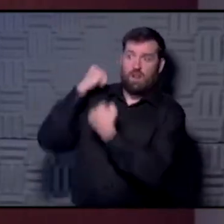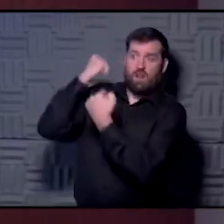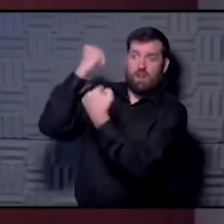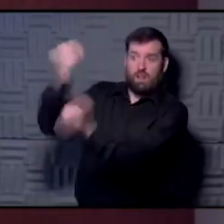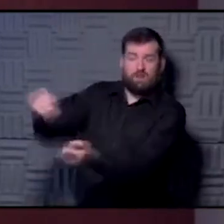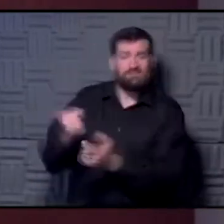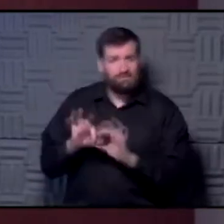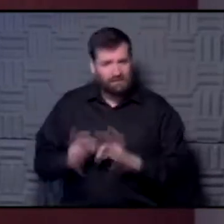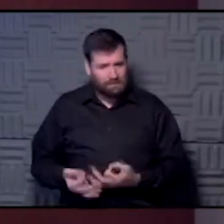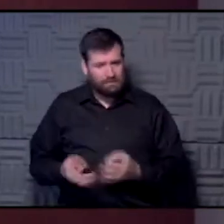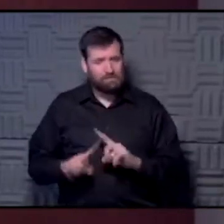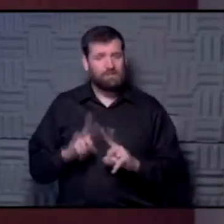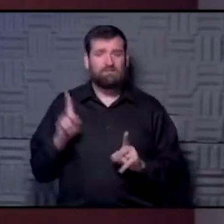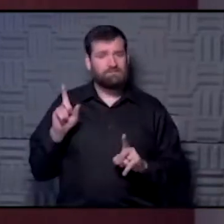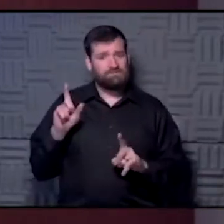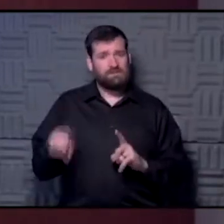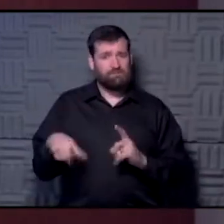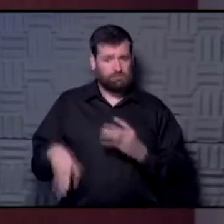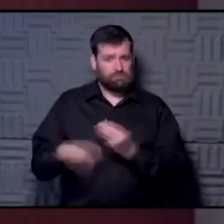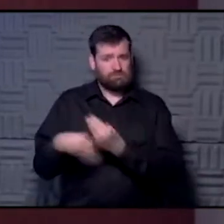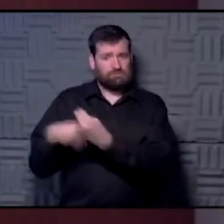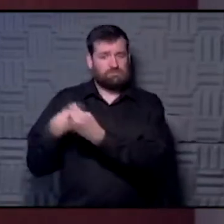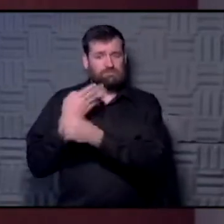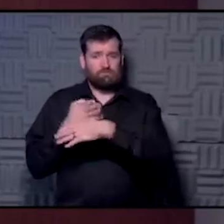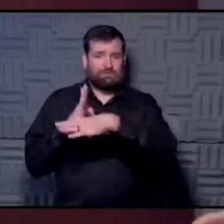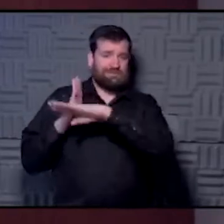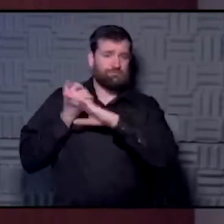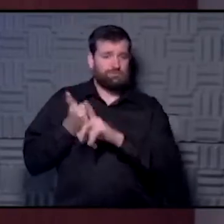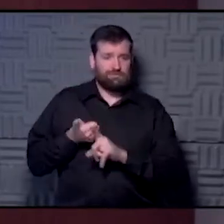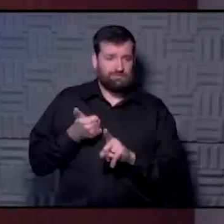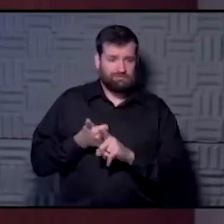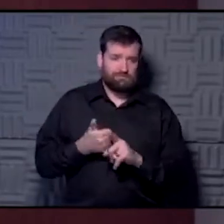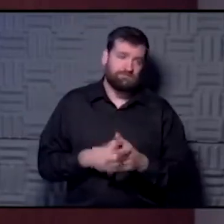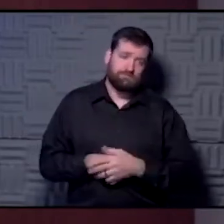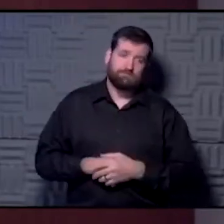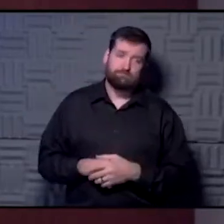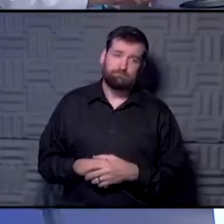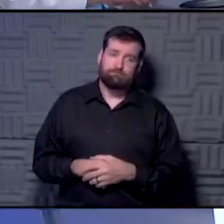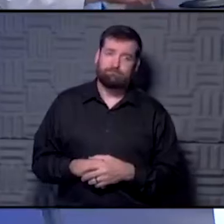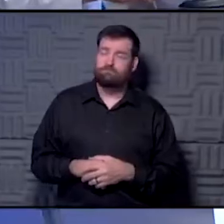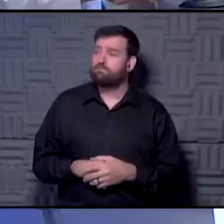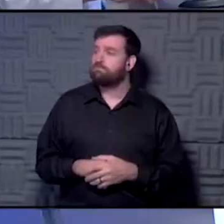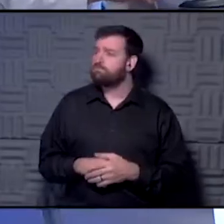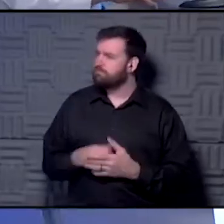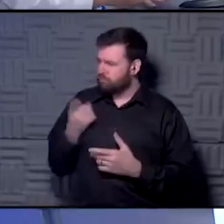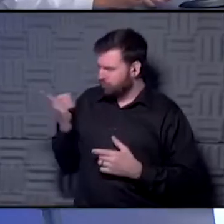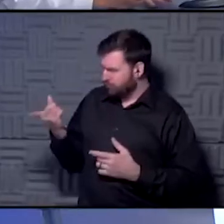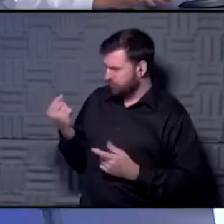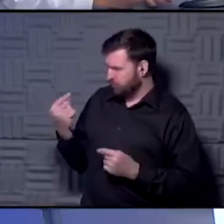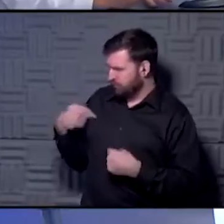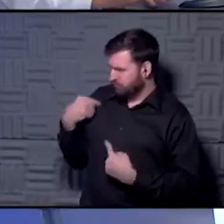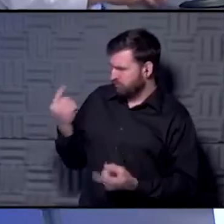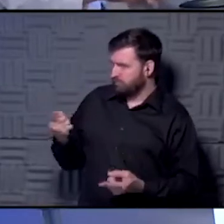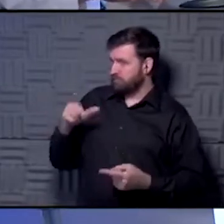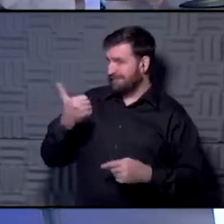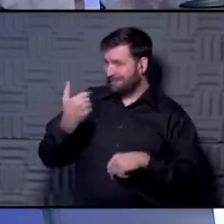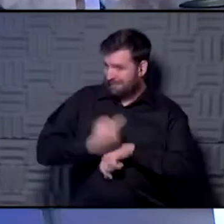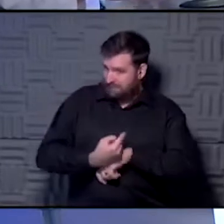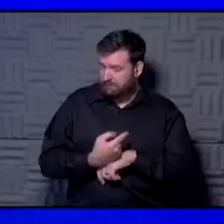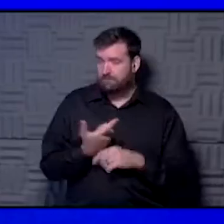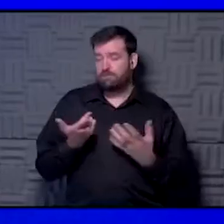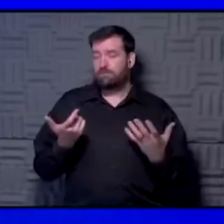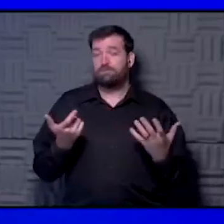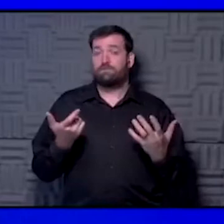they're family, you might have to take on those additional precautions to protect yourself and to protect them. Or what have you been doing for the last 10 days? Have you been